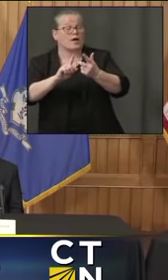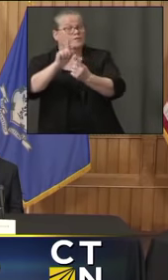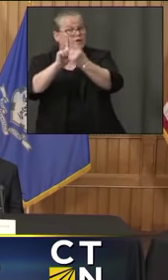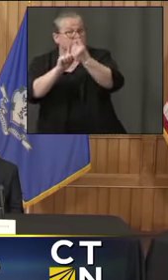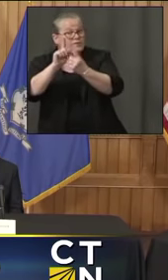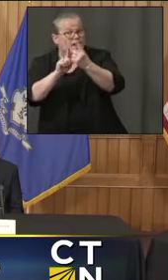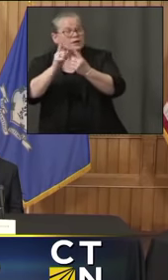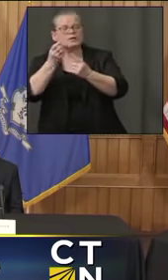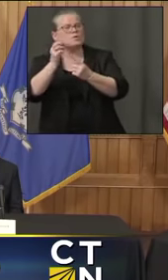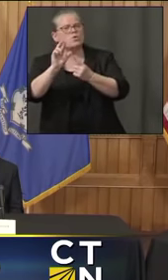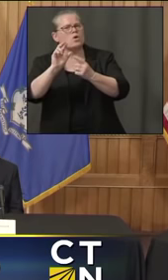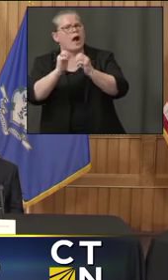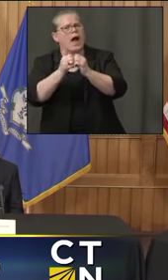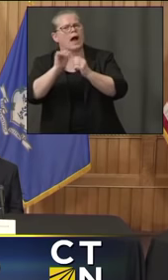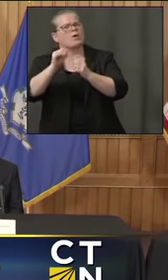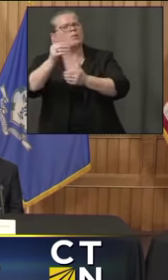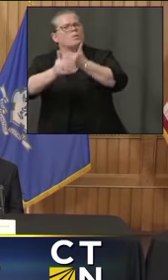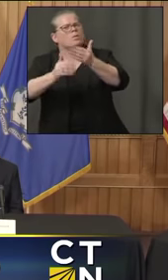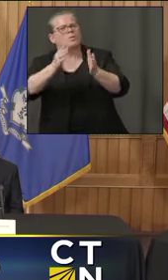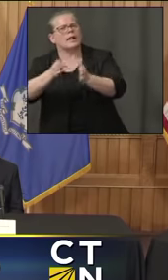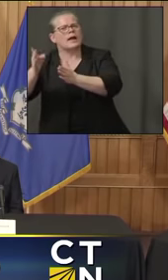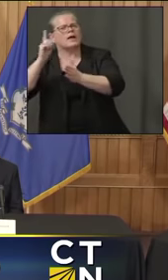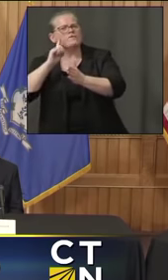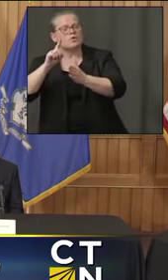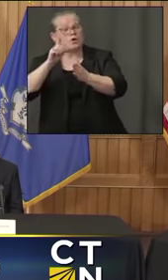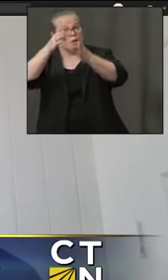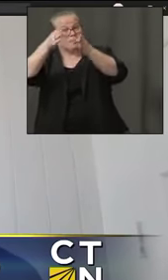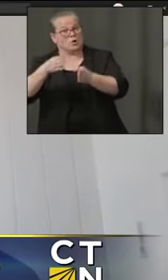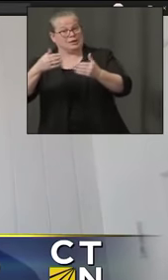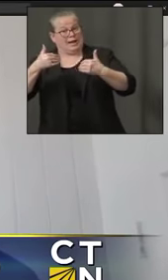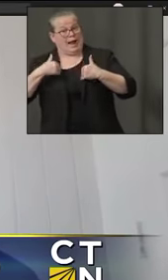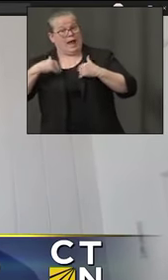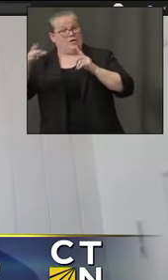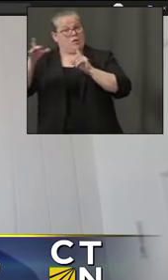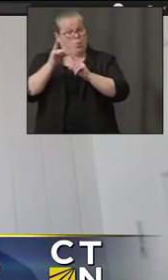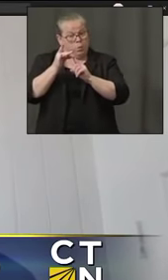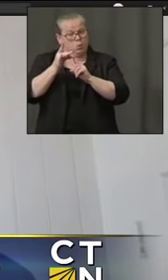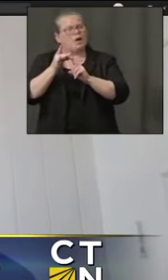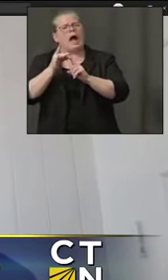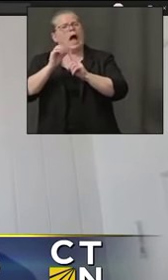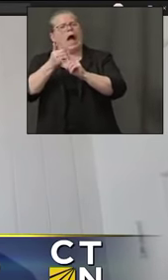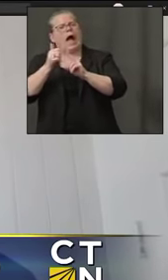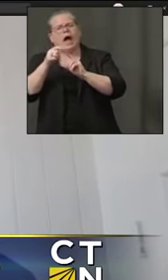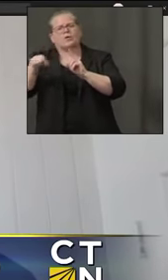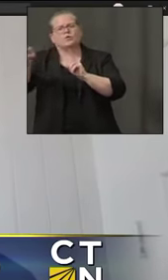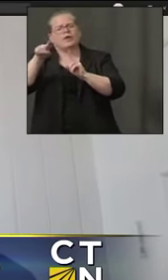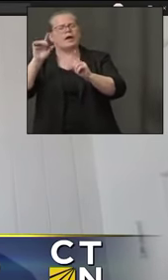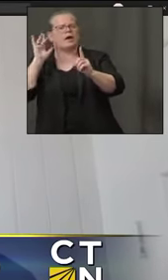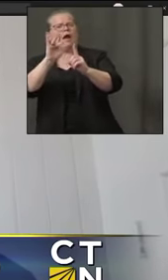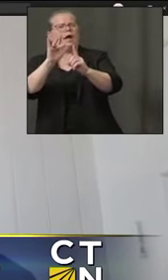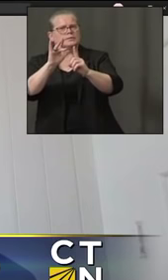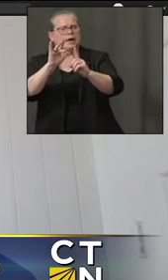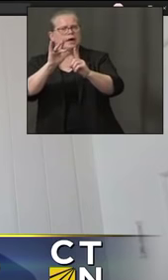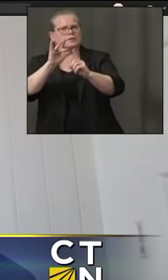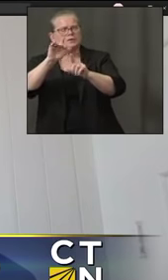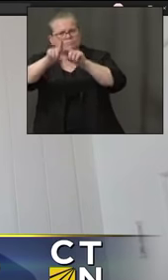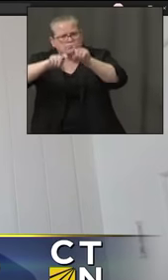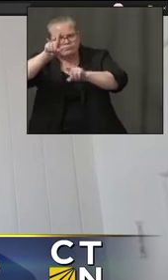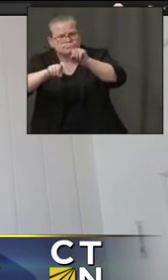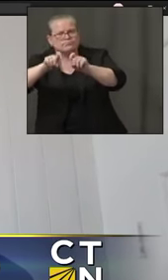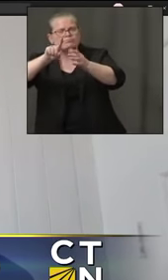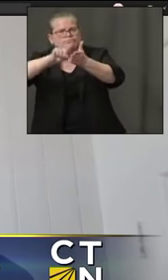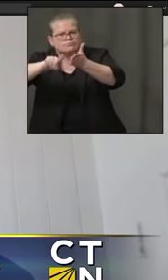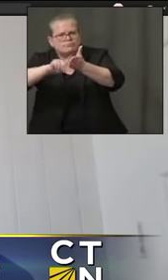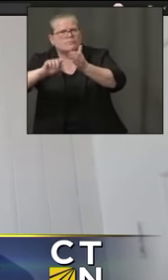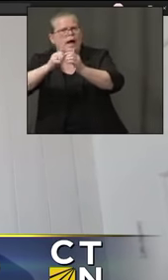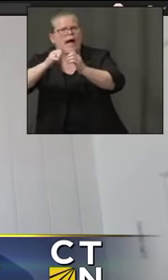or how is that playing out? Yeah, it's really reliant on texting and email to try to automate as